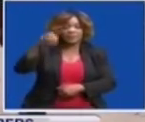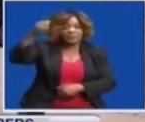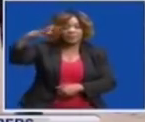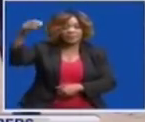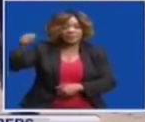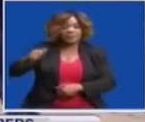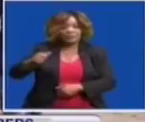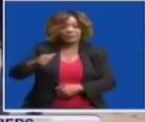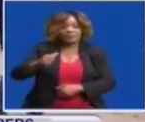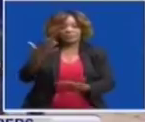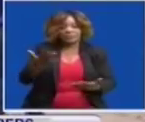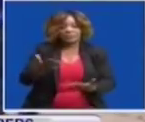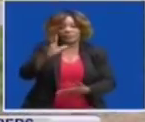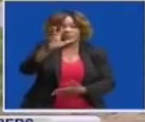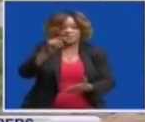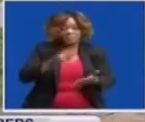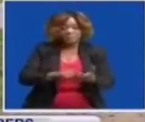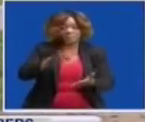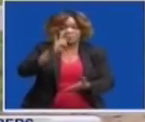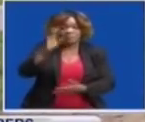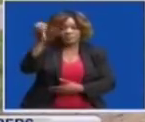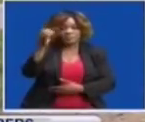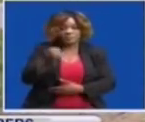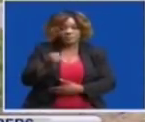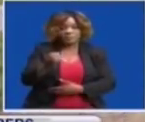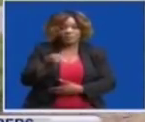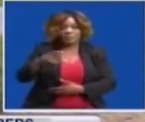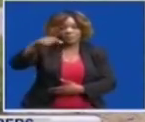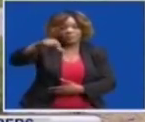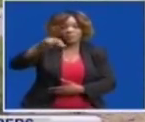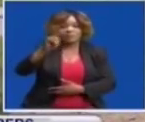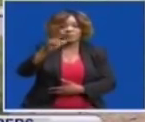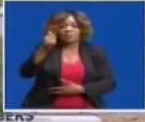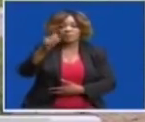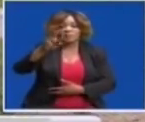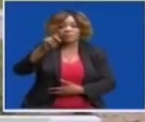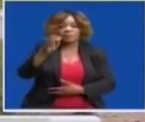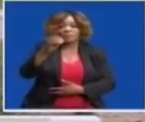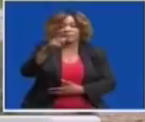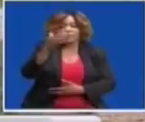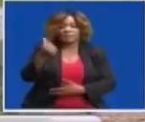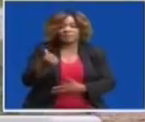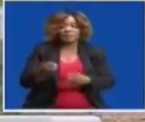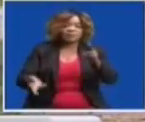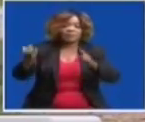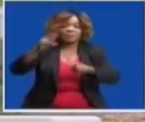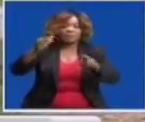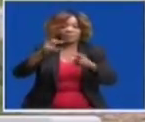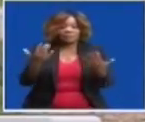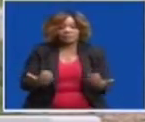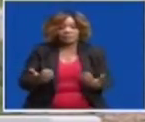quarterly by 3.4%. And more substations are yet to be constructed in the district, such as the